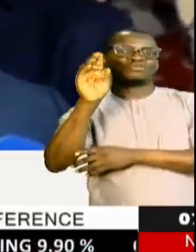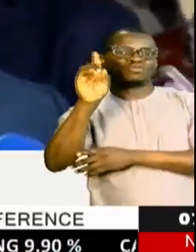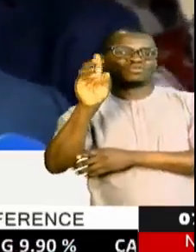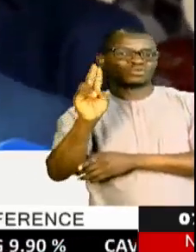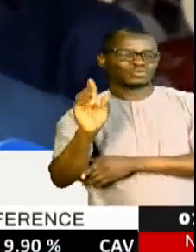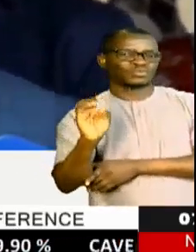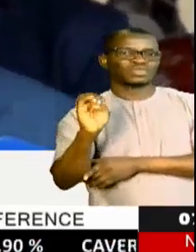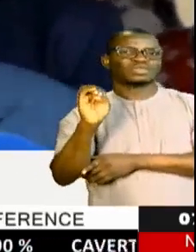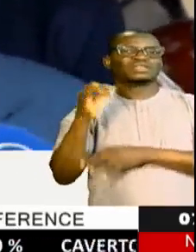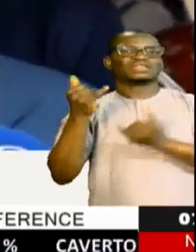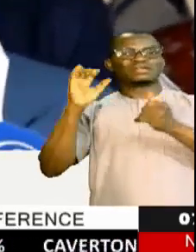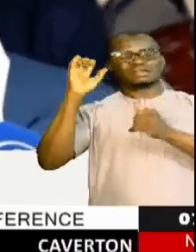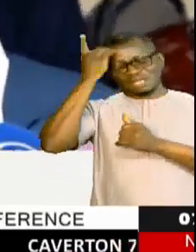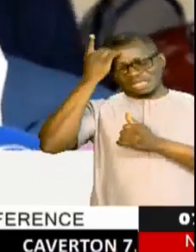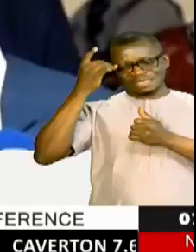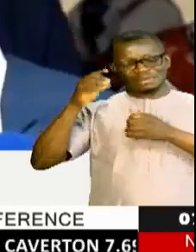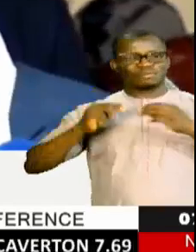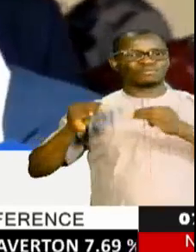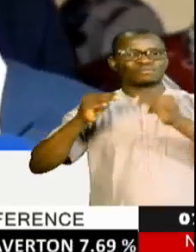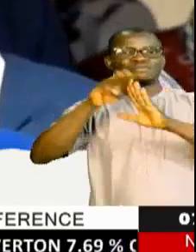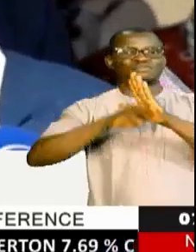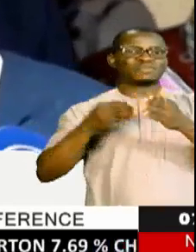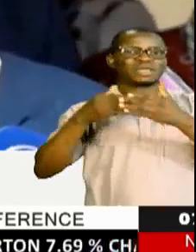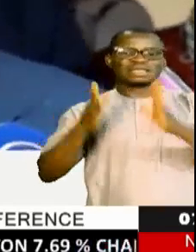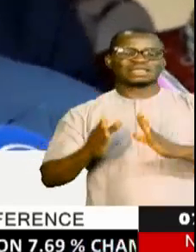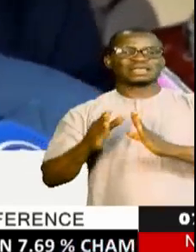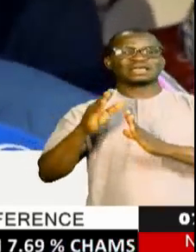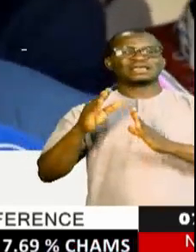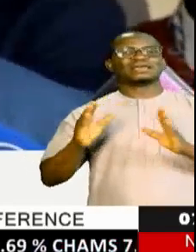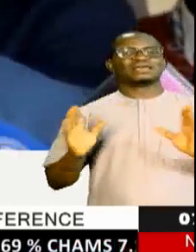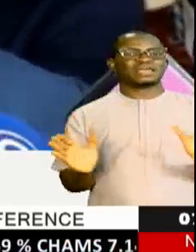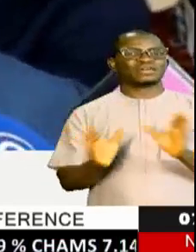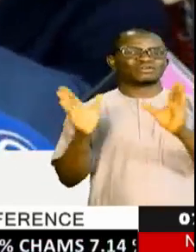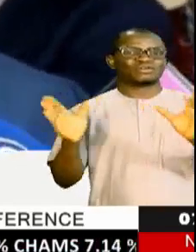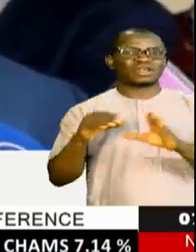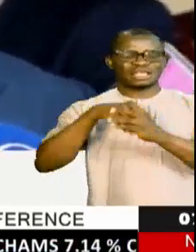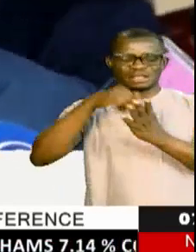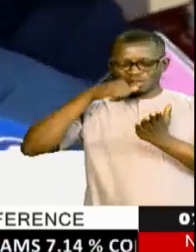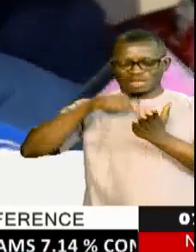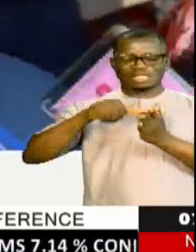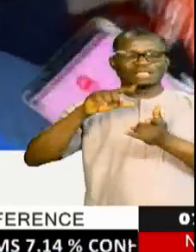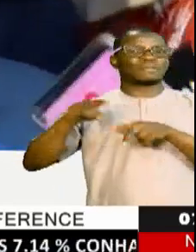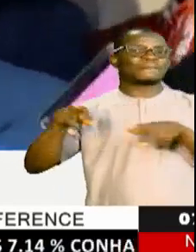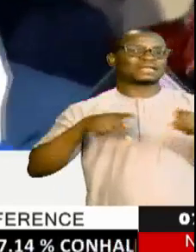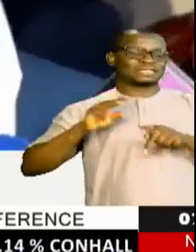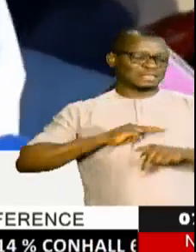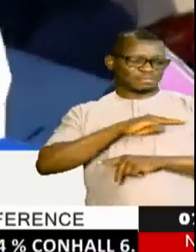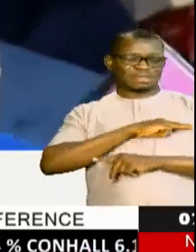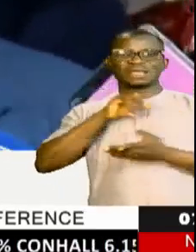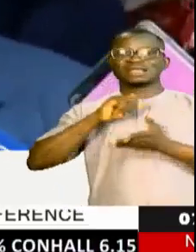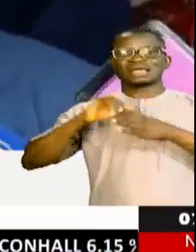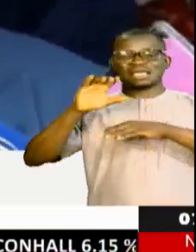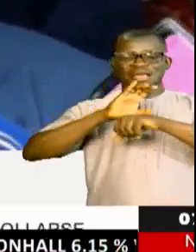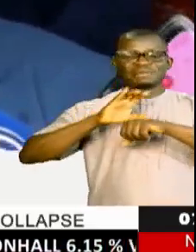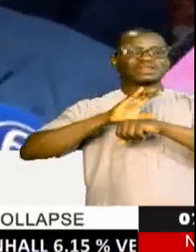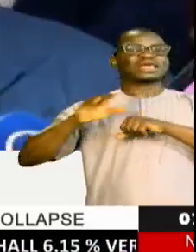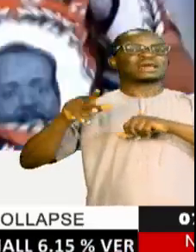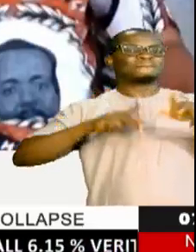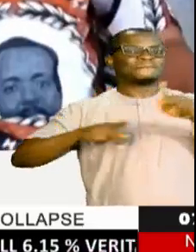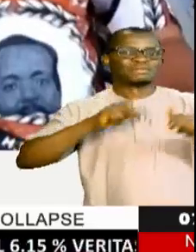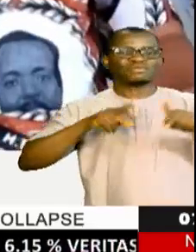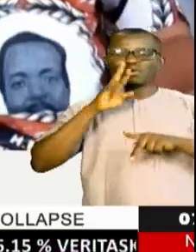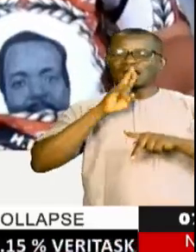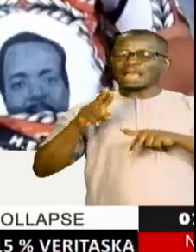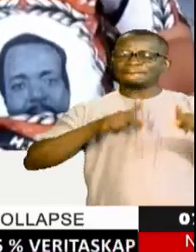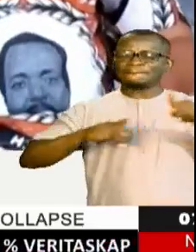Movement's leader, John Nkwete, urged in a letter to party members that the Cameroonian people are the